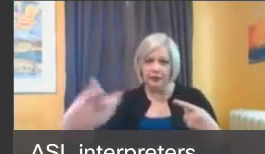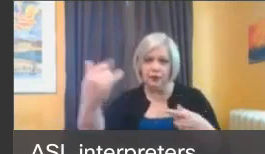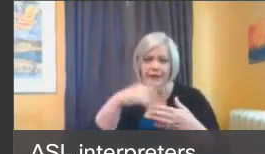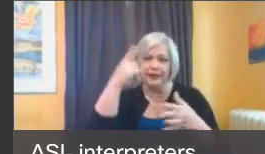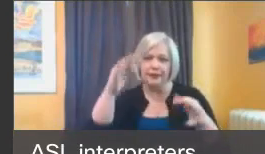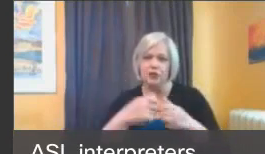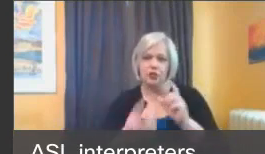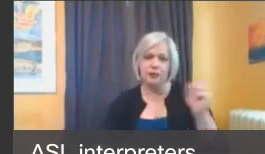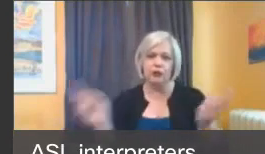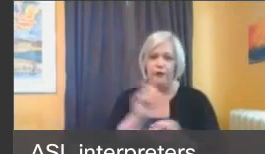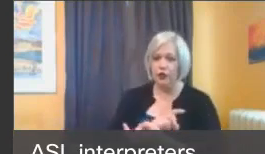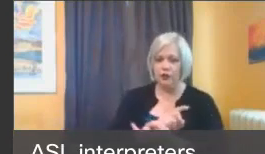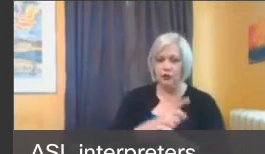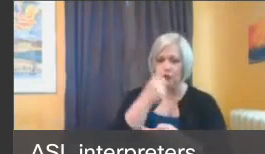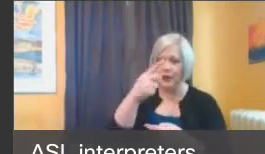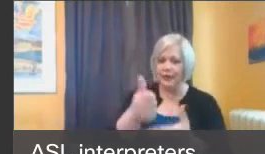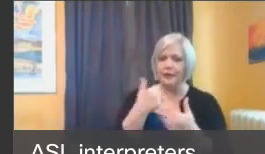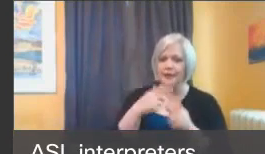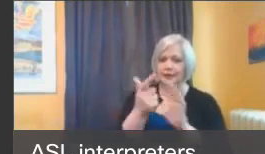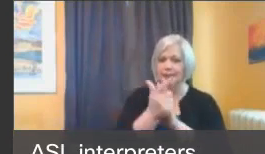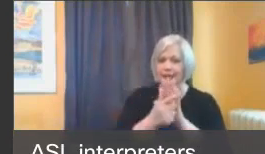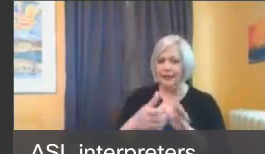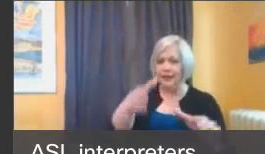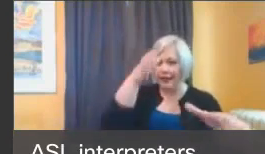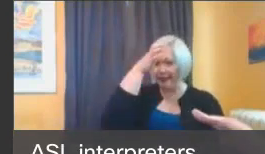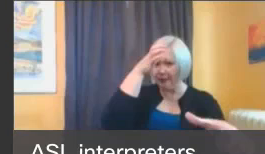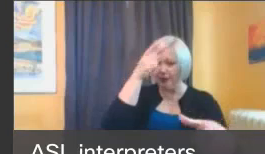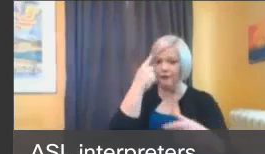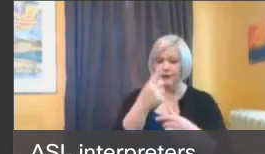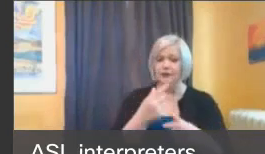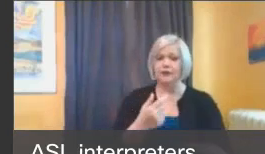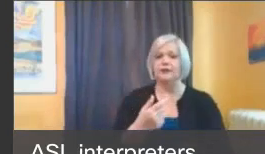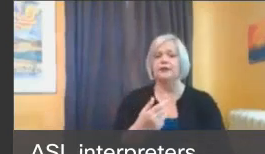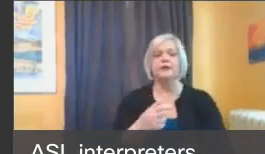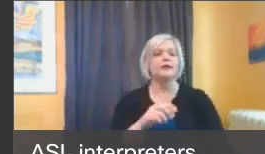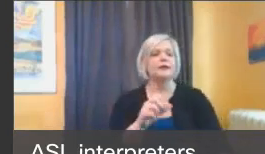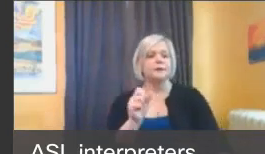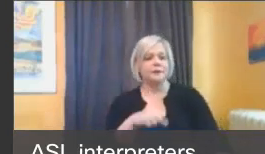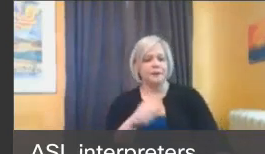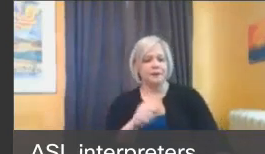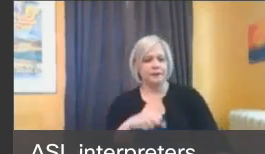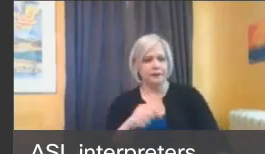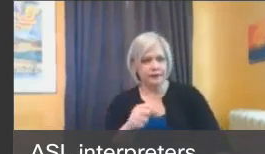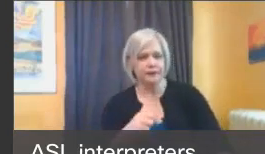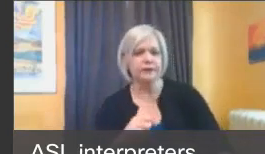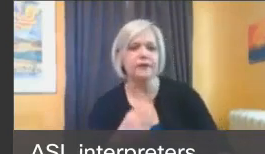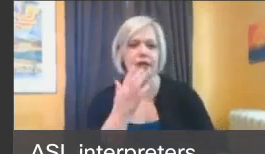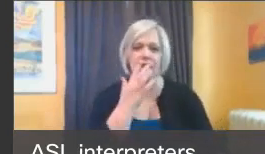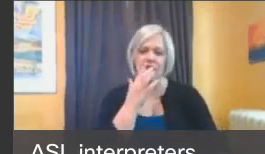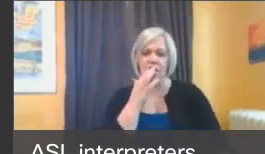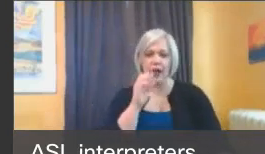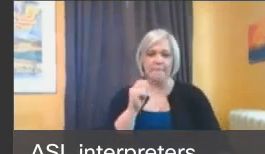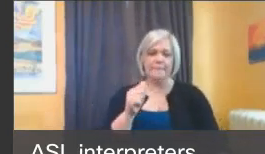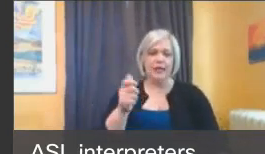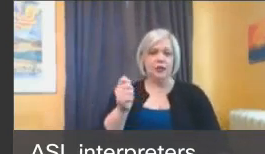Can you help us as a legal expert on both sides of that question, please? Yes. So Judge Walker's opinion